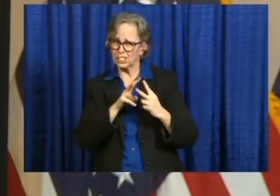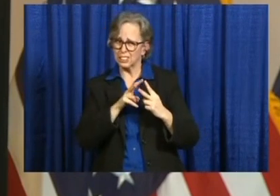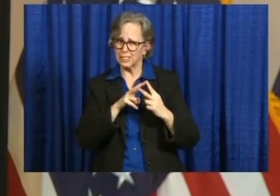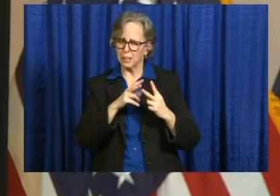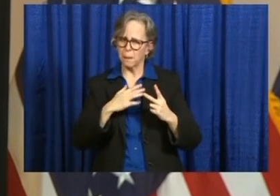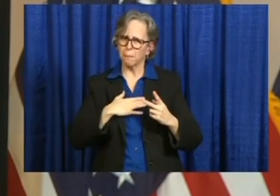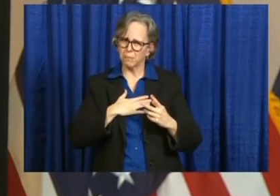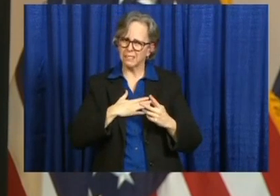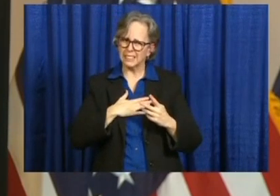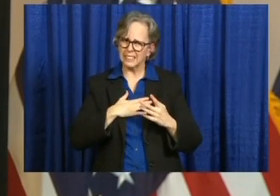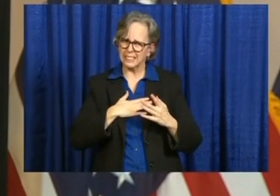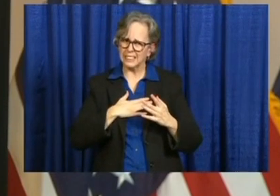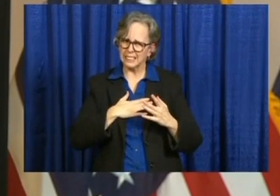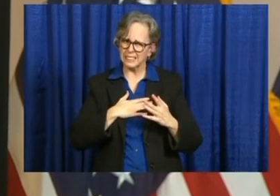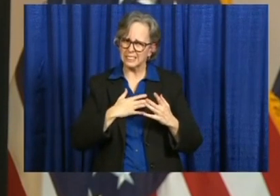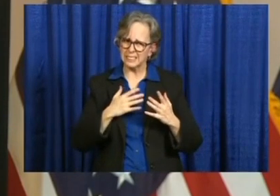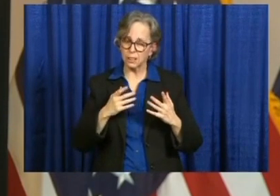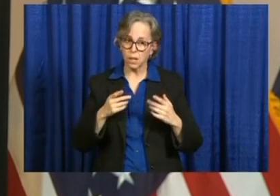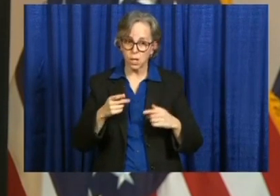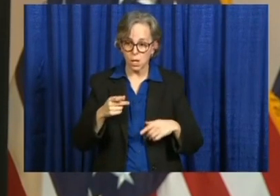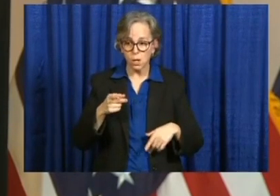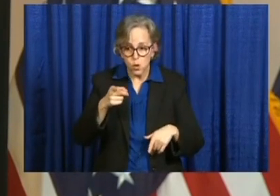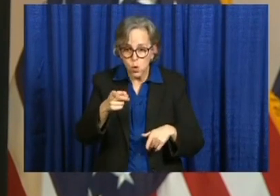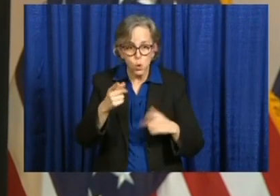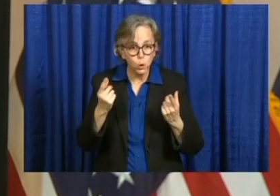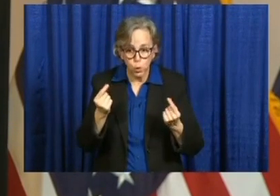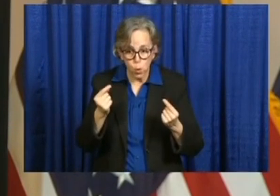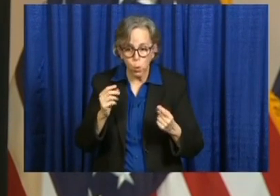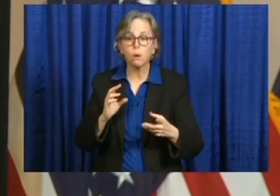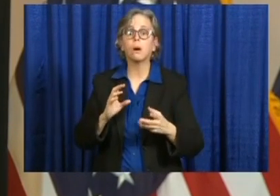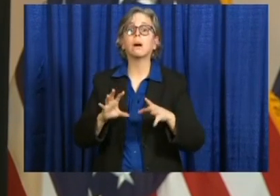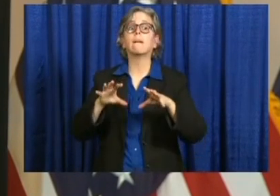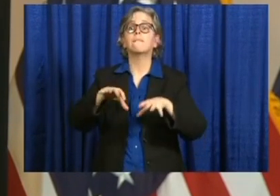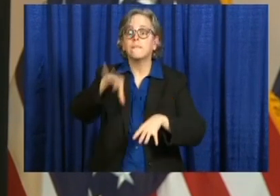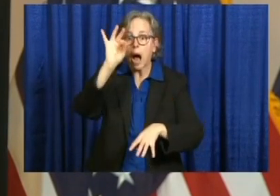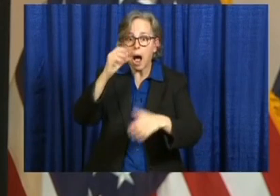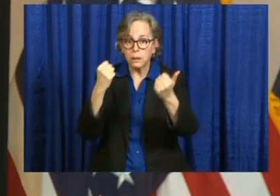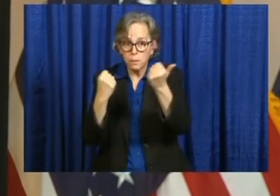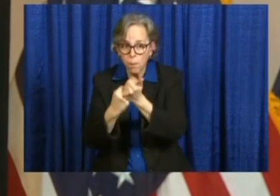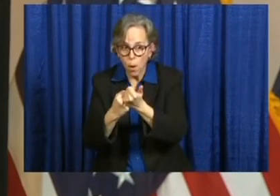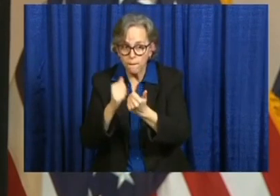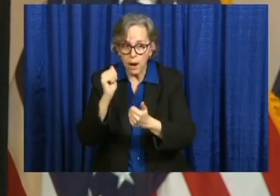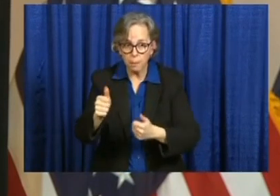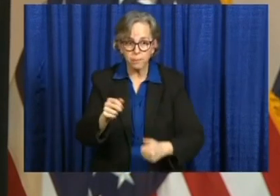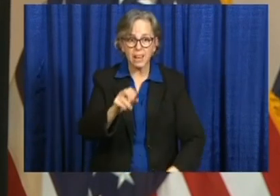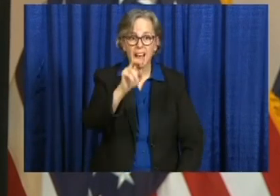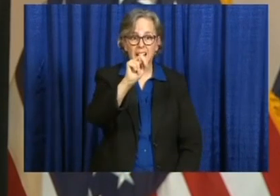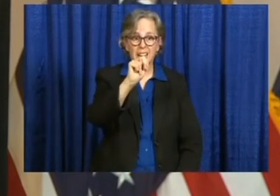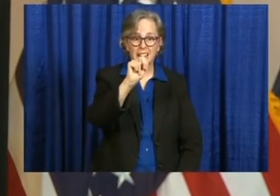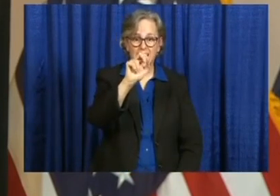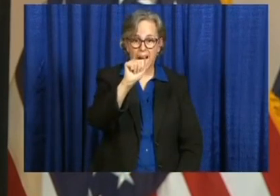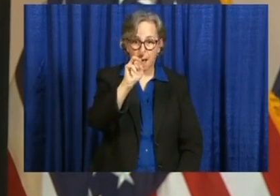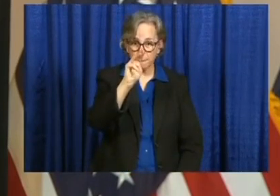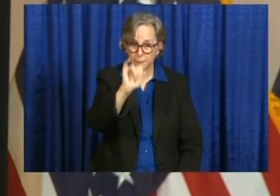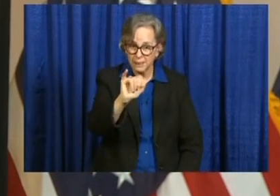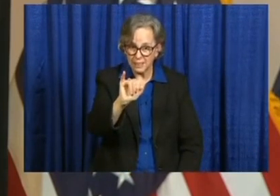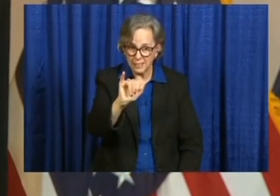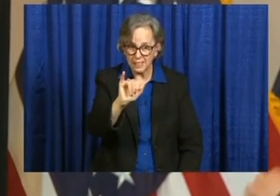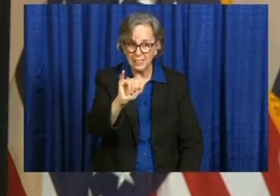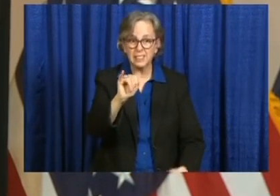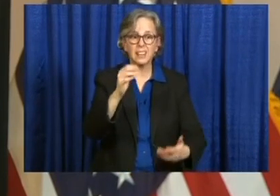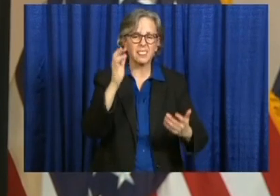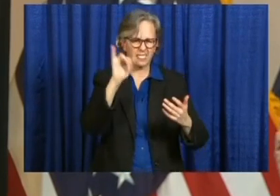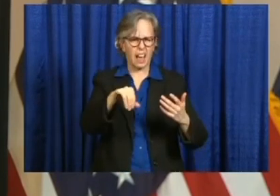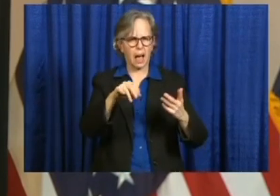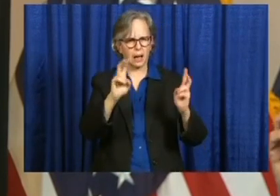well. Groups like the National Alliance for the Mentally Ill, NAMI, have local groups around the state, and they're there and available to